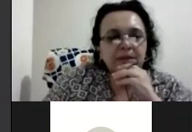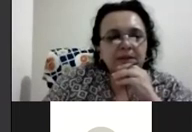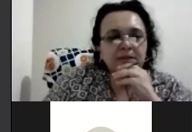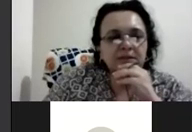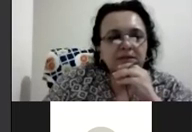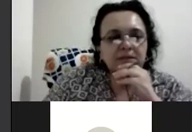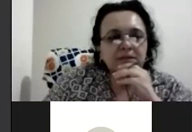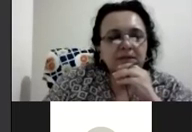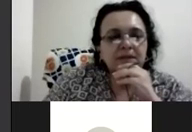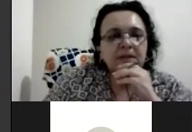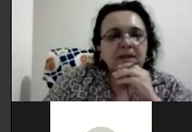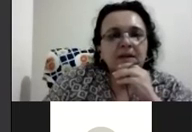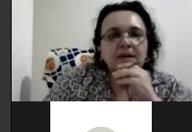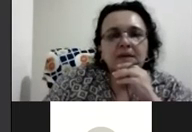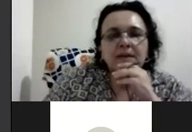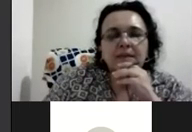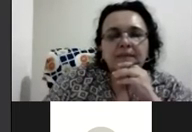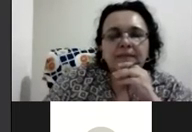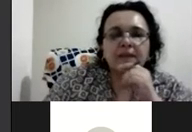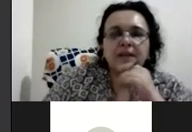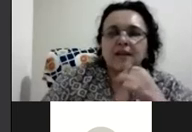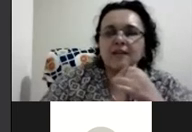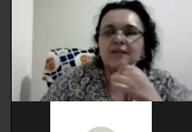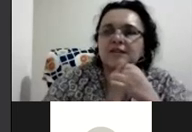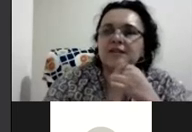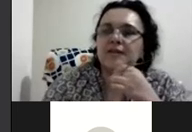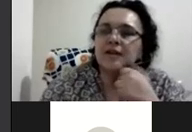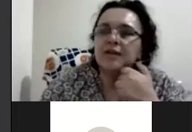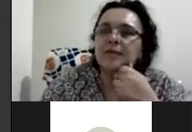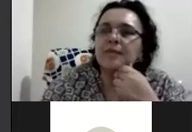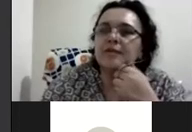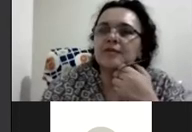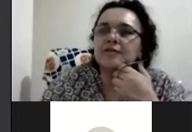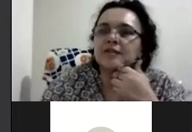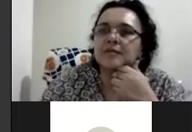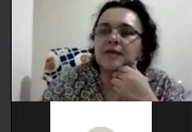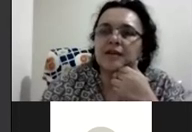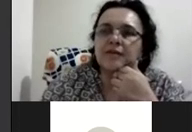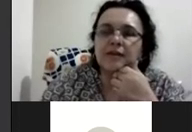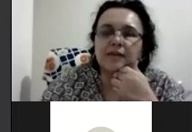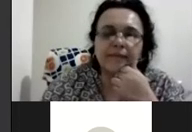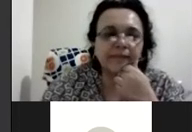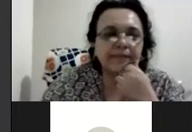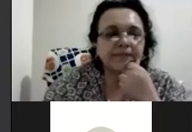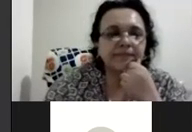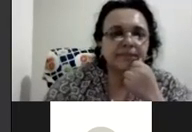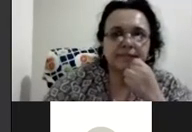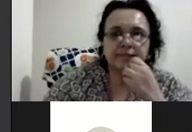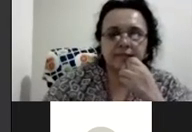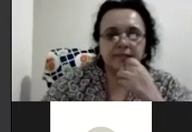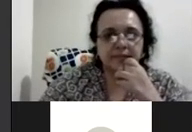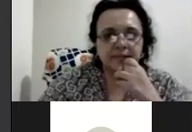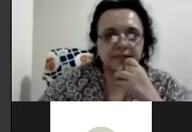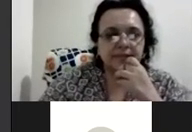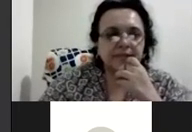¿Estamos bien entonces? Ok. Yes. Entonces ahora los primeros dos que me van a ayudar.